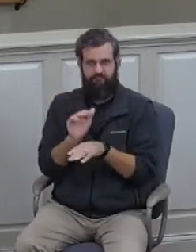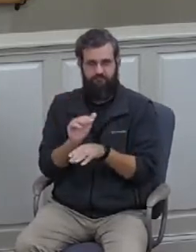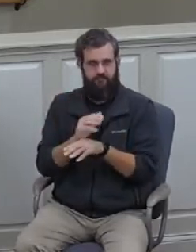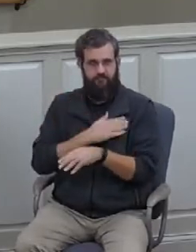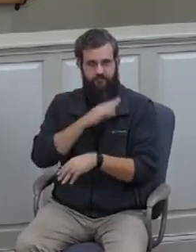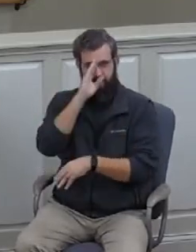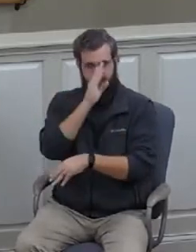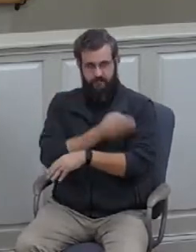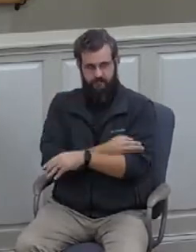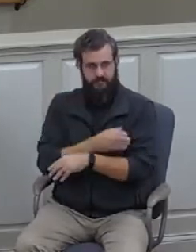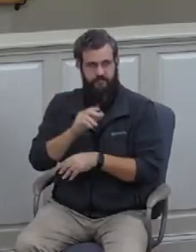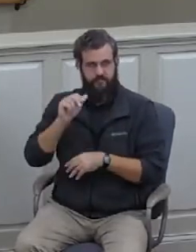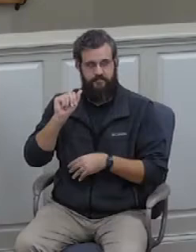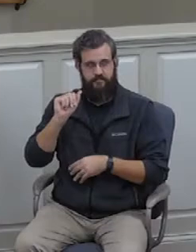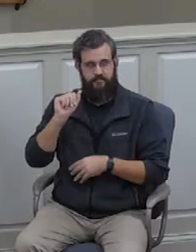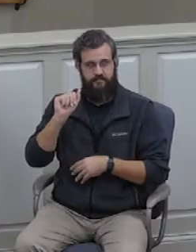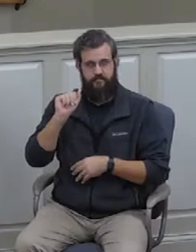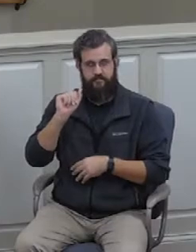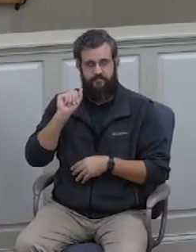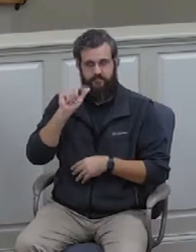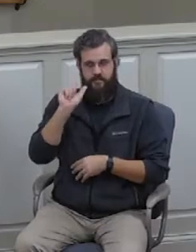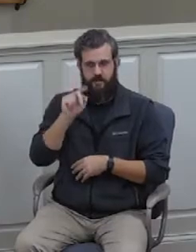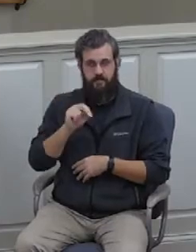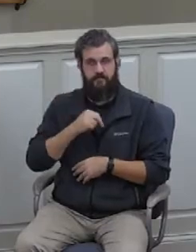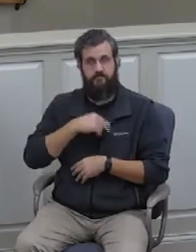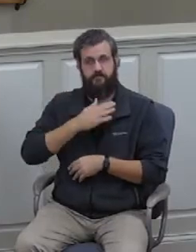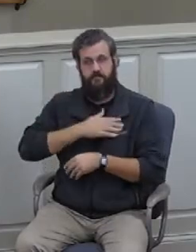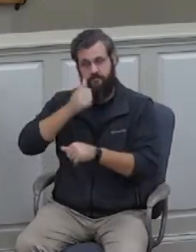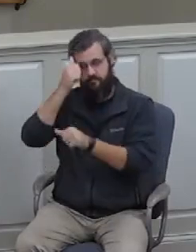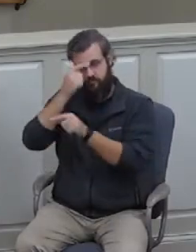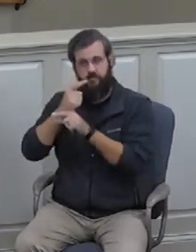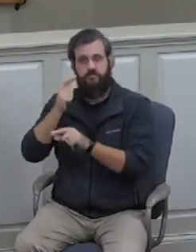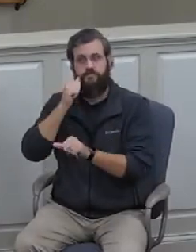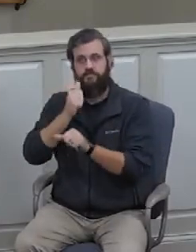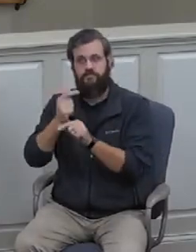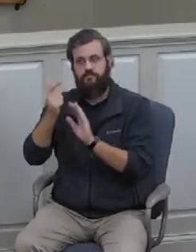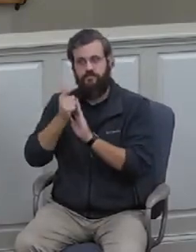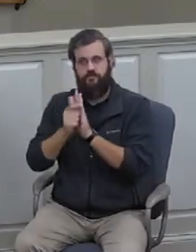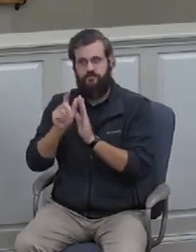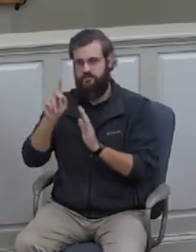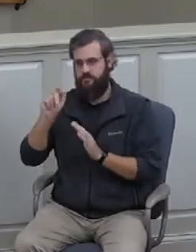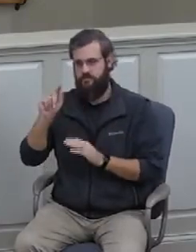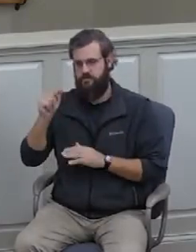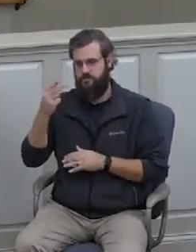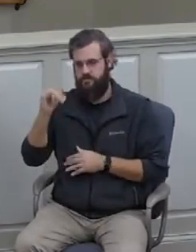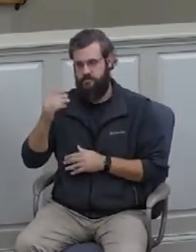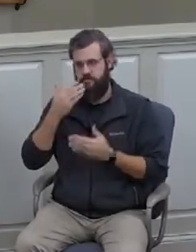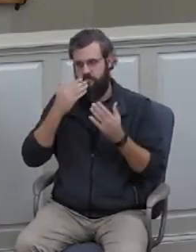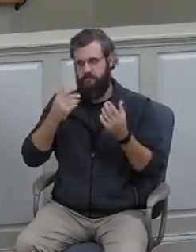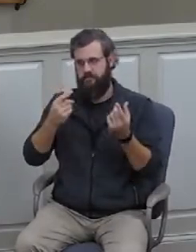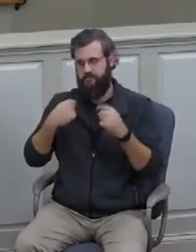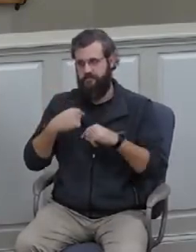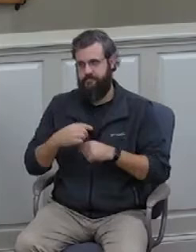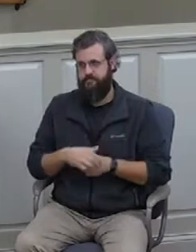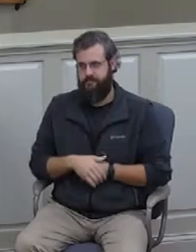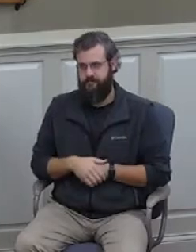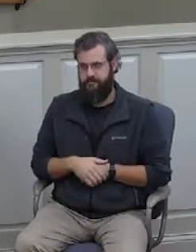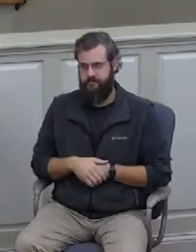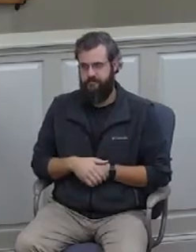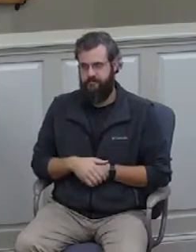son, Alan is my brother, and my sister-in-law, Kathy. I appreciate you all being here.